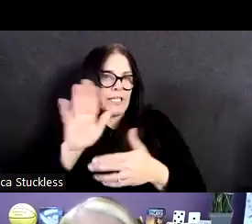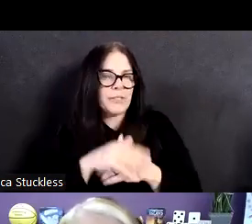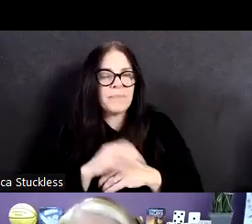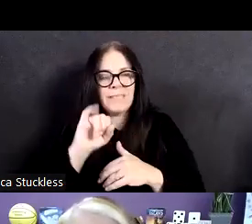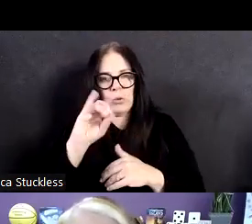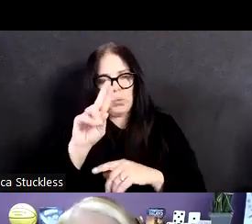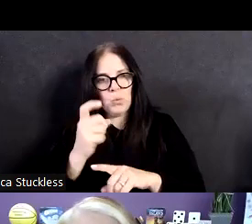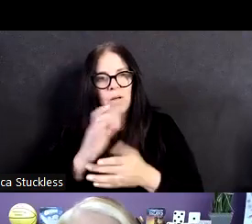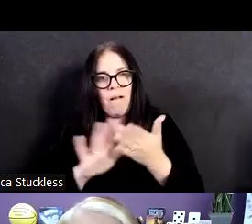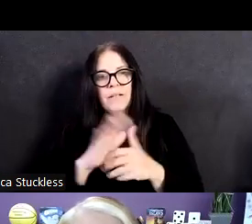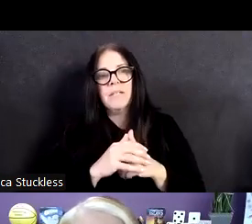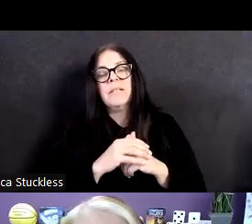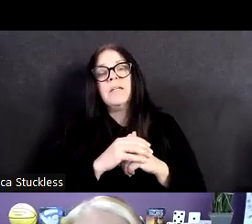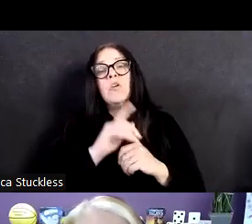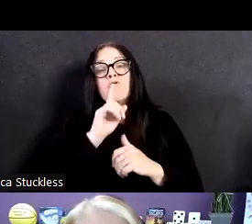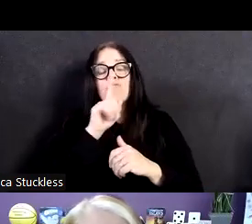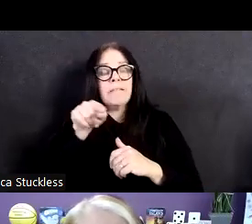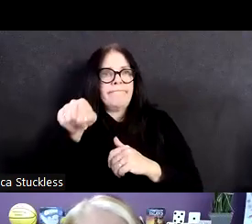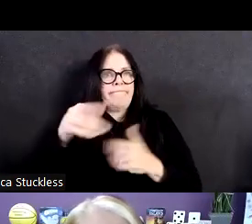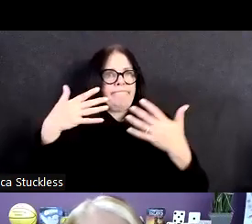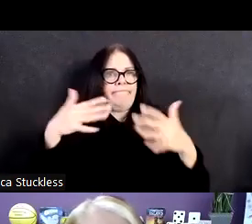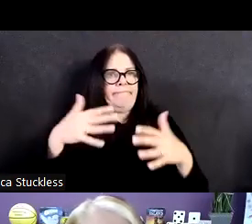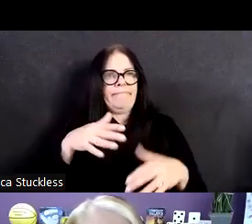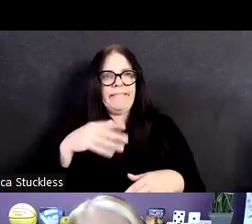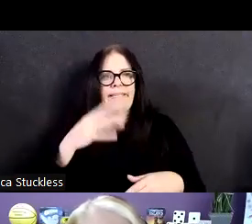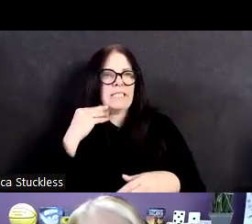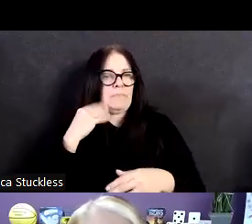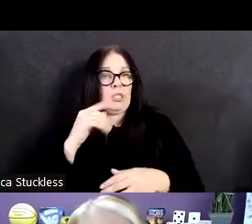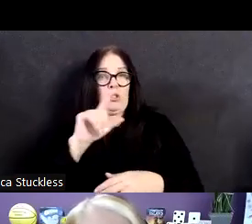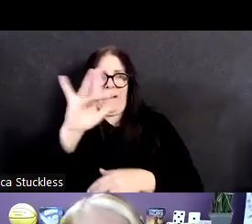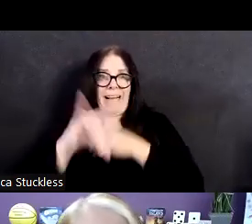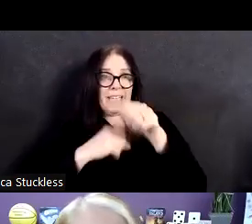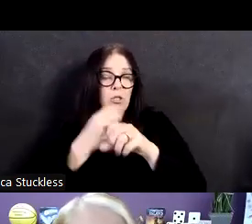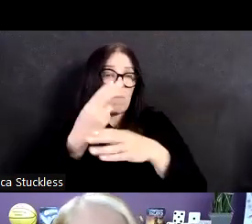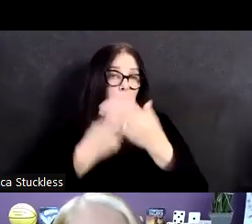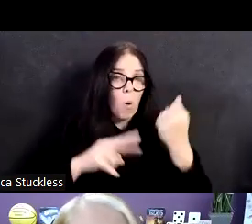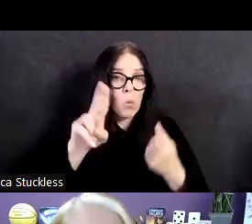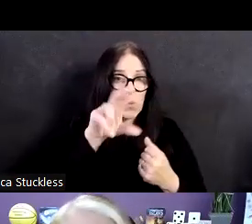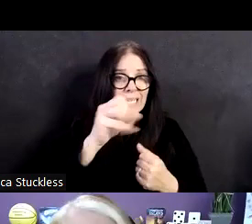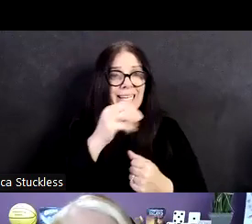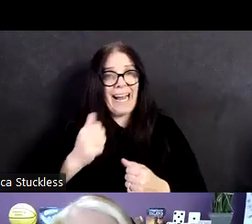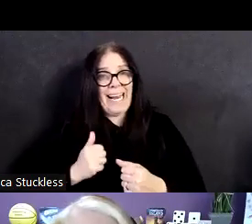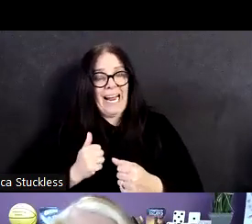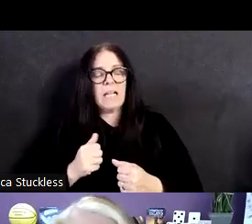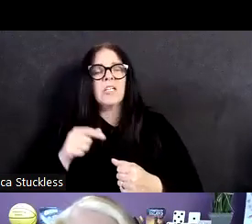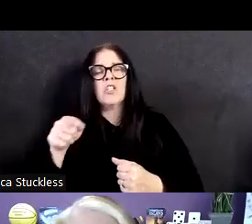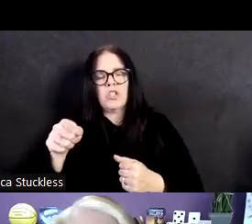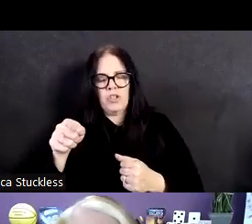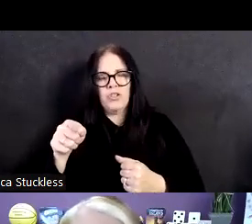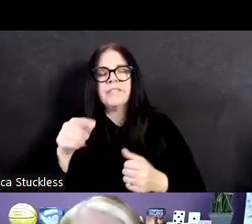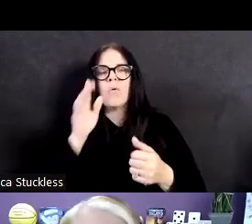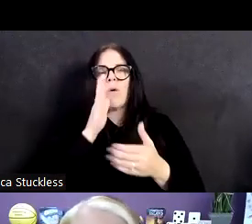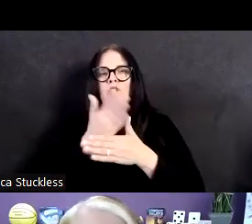higher education in both the US and Canada, Heather has shared her knowledge and expertise in student recruitment, intake,